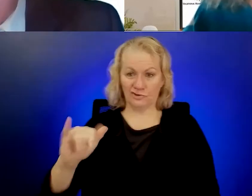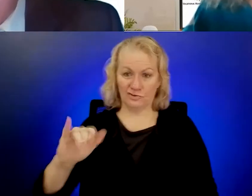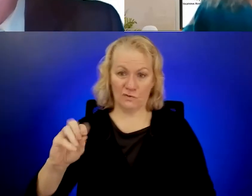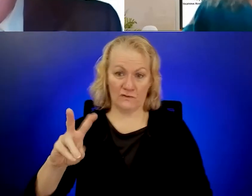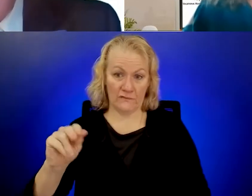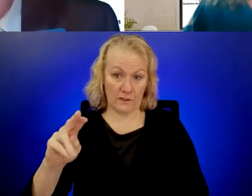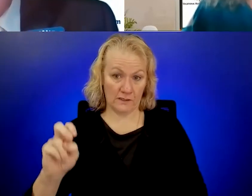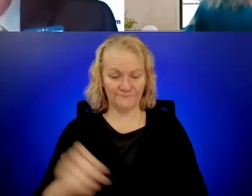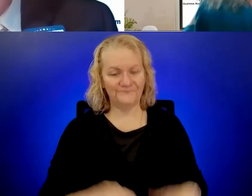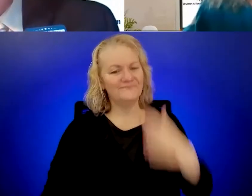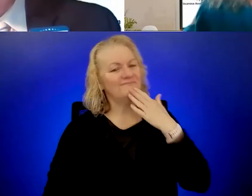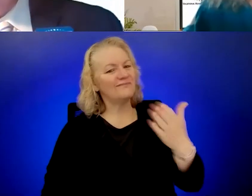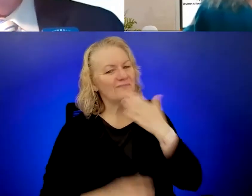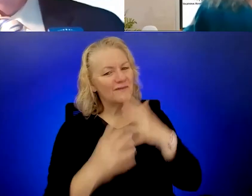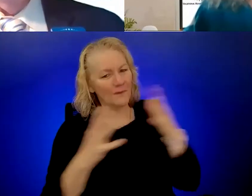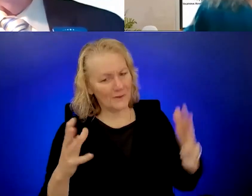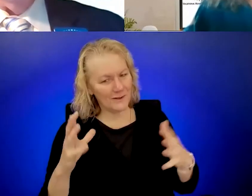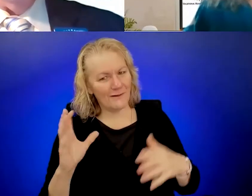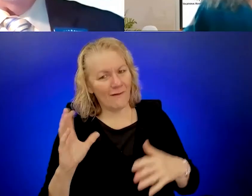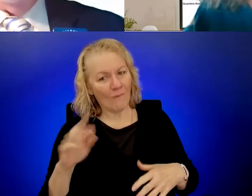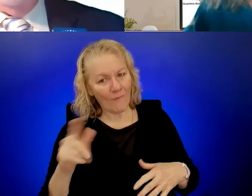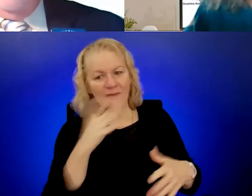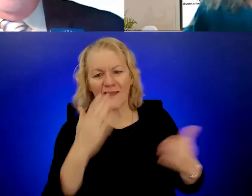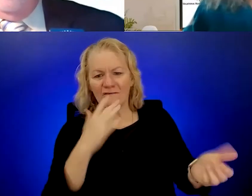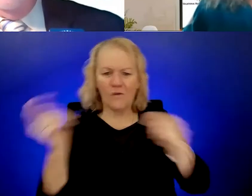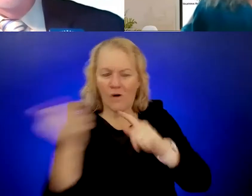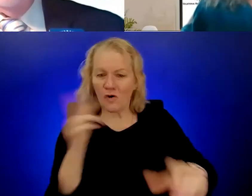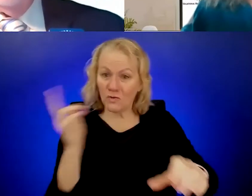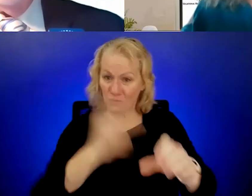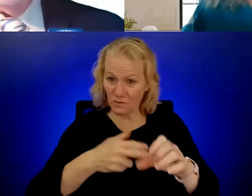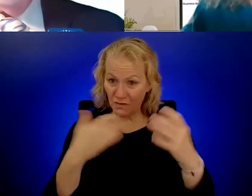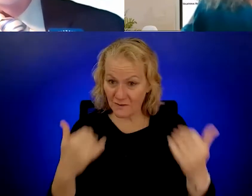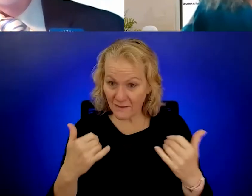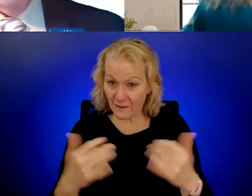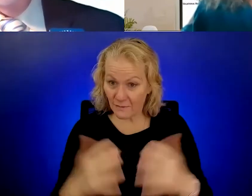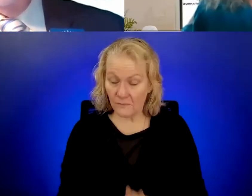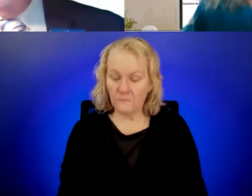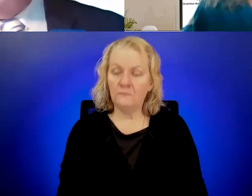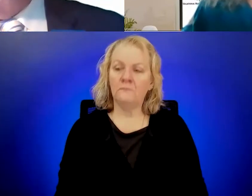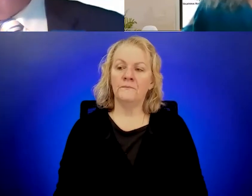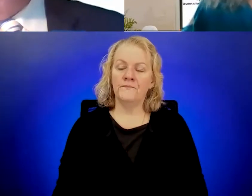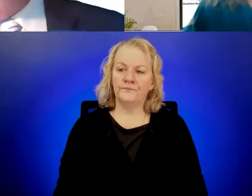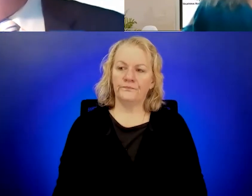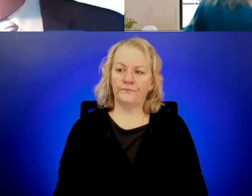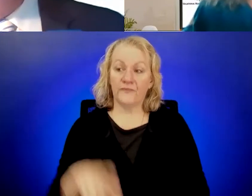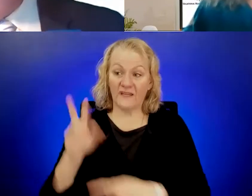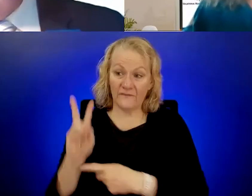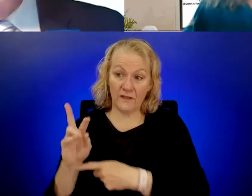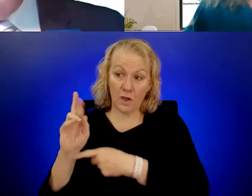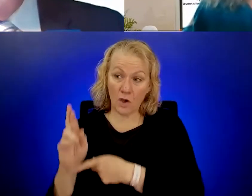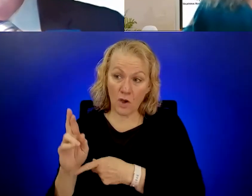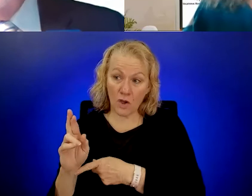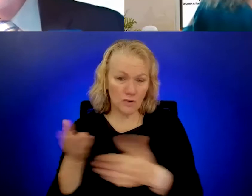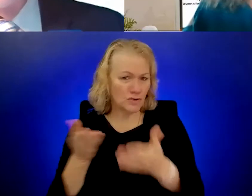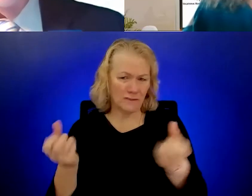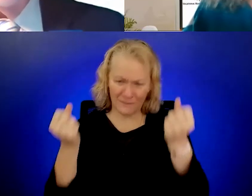you very much, Carl, and thank you for all of you that are joining us today. Vocational rehabilitation serves lots